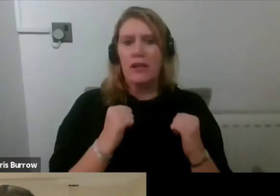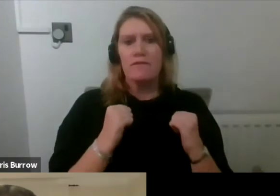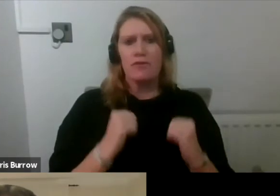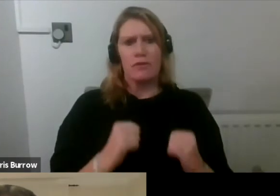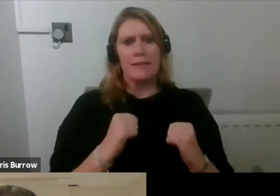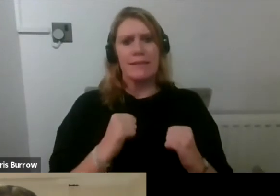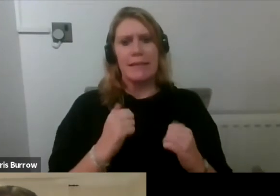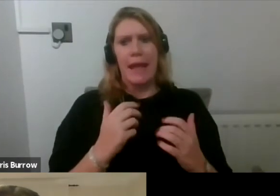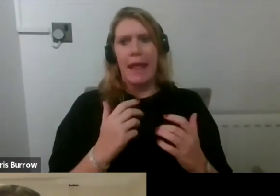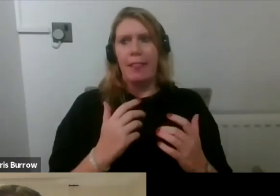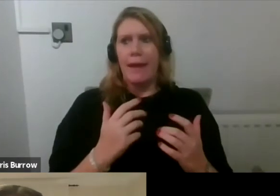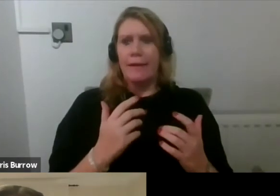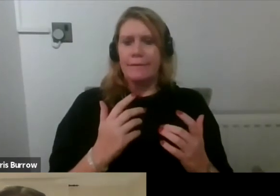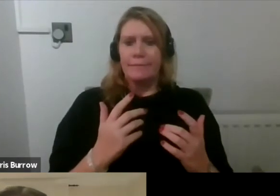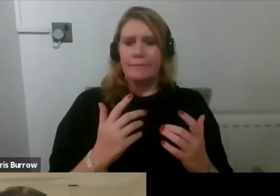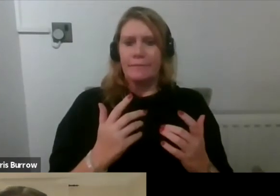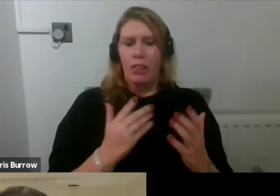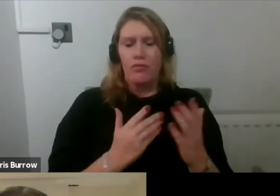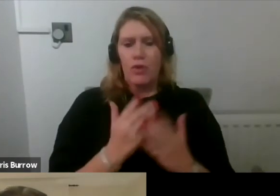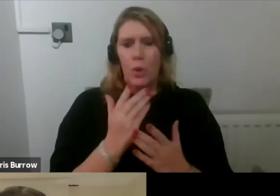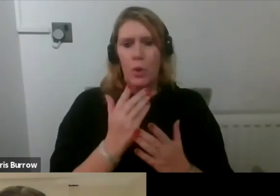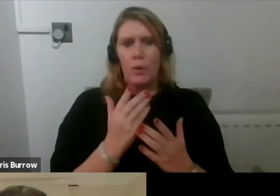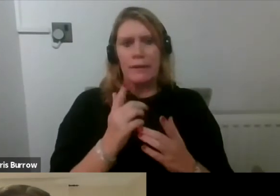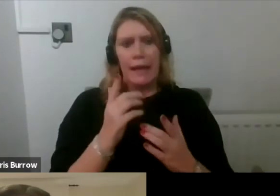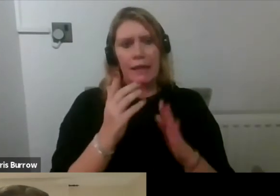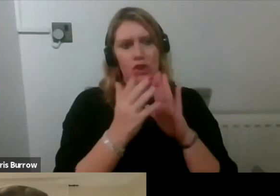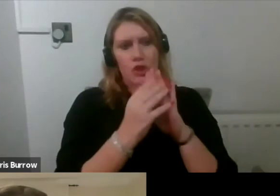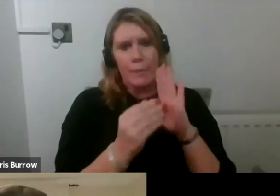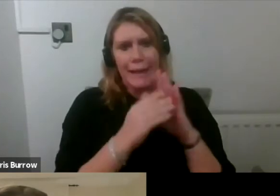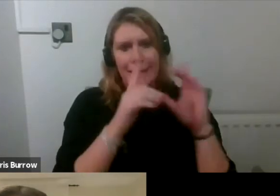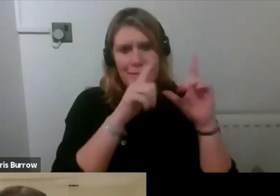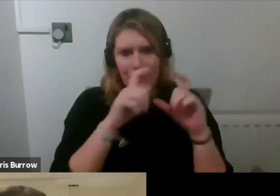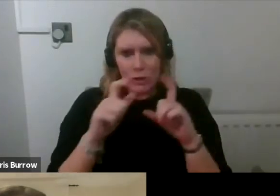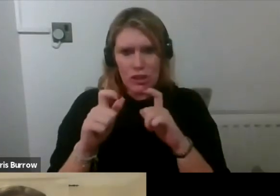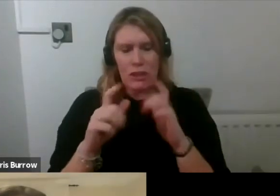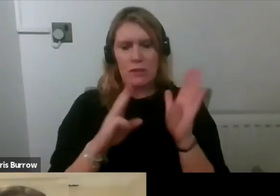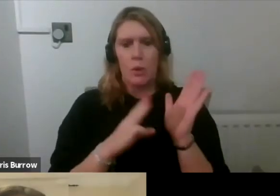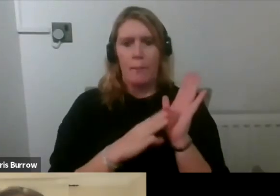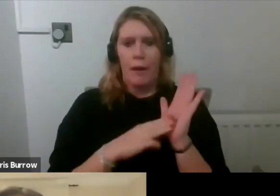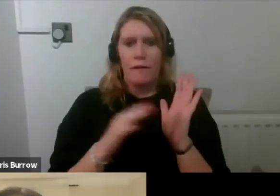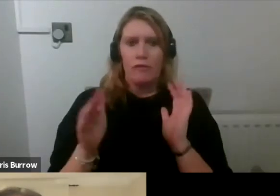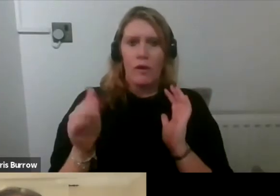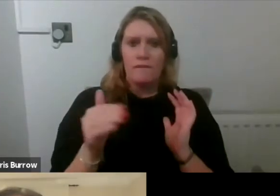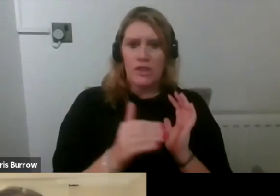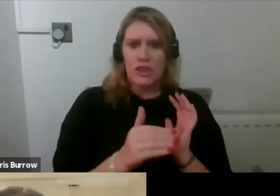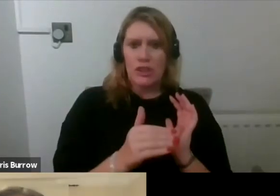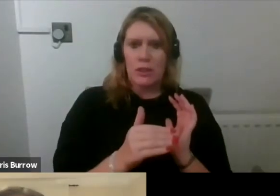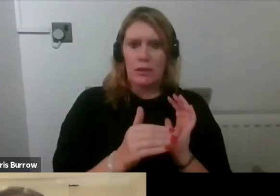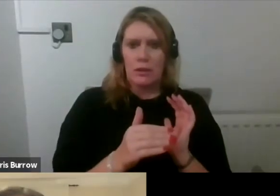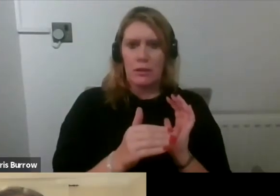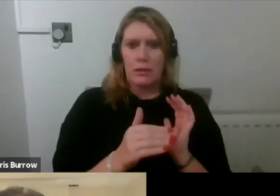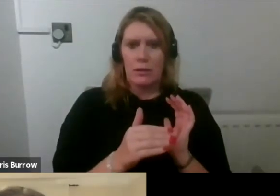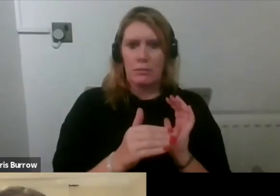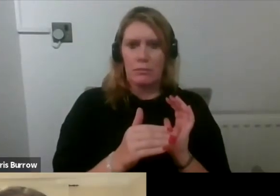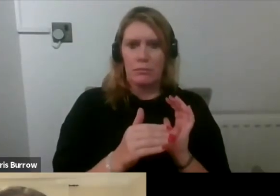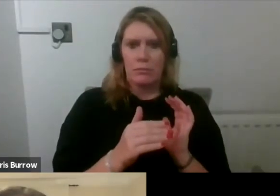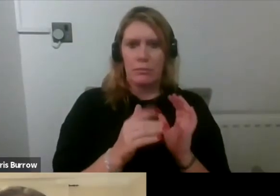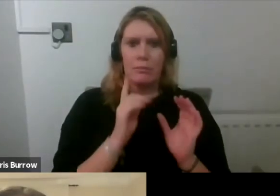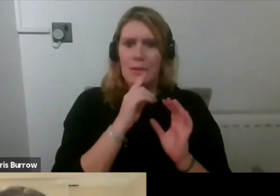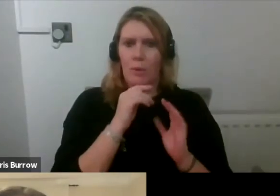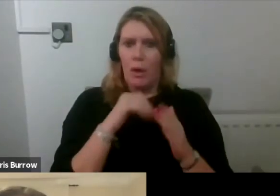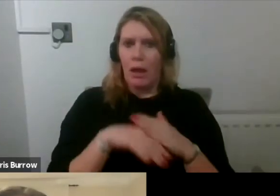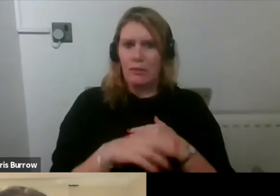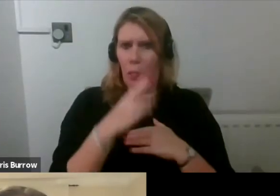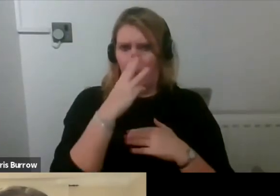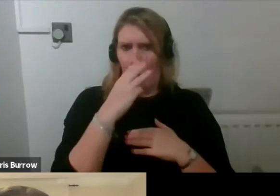through duplicated images, or like the microfiche, which probably anybody under 30 doesn't have a clue